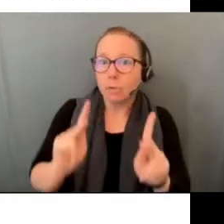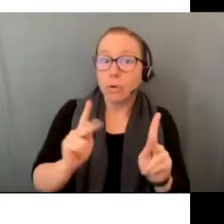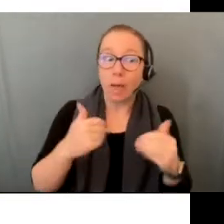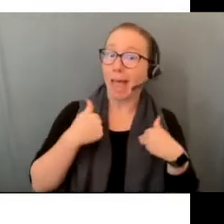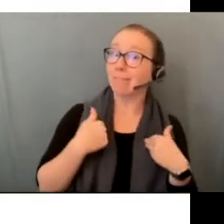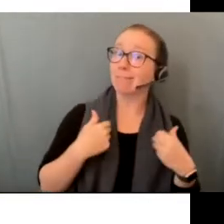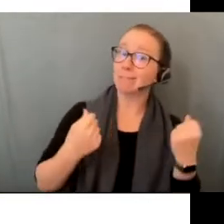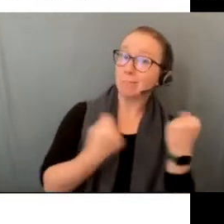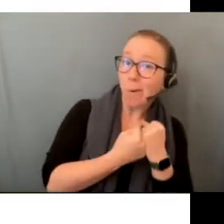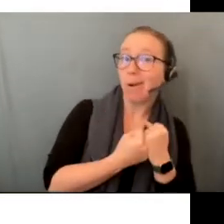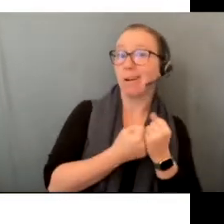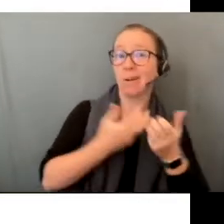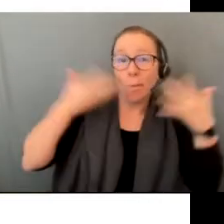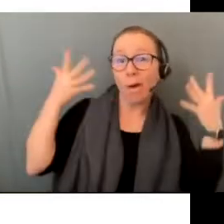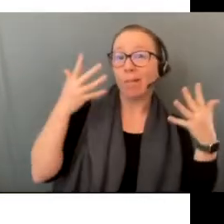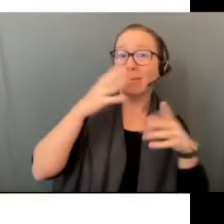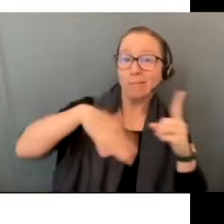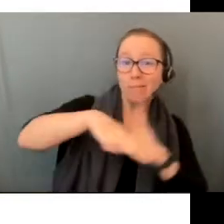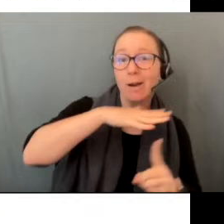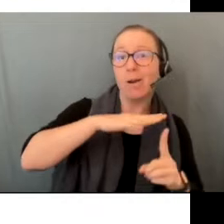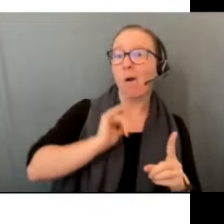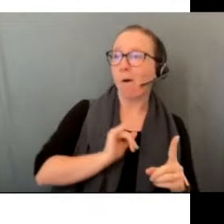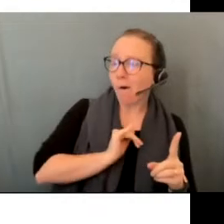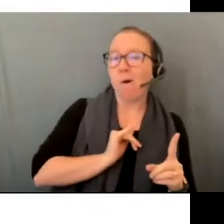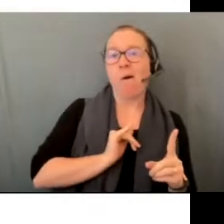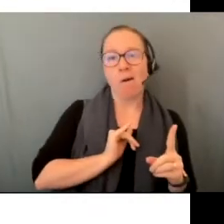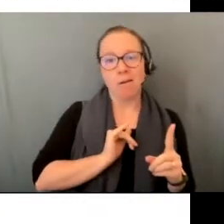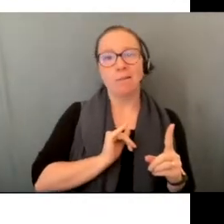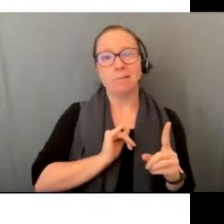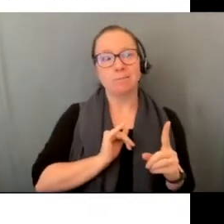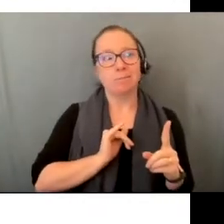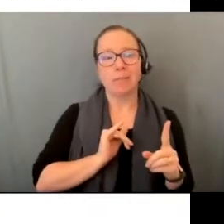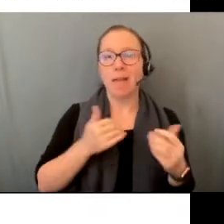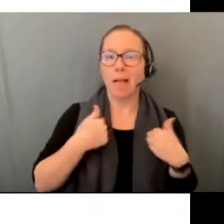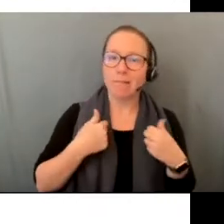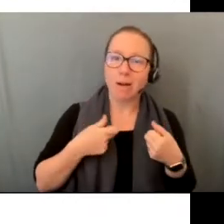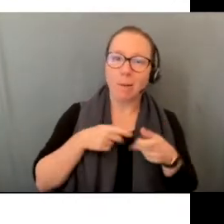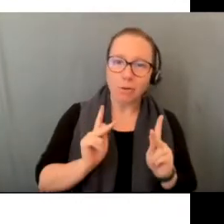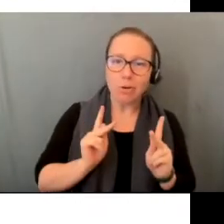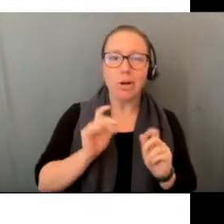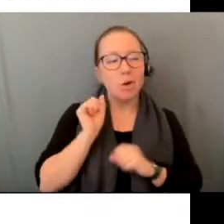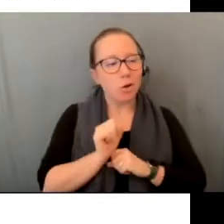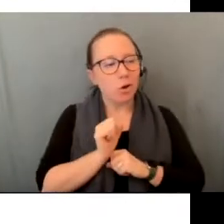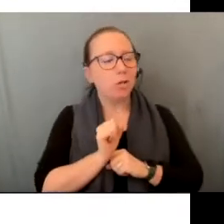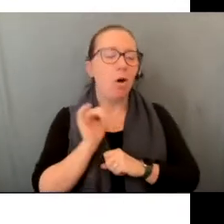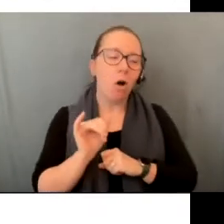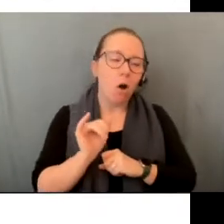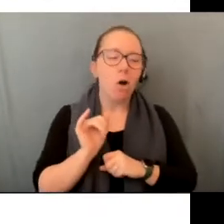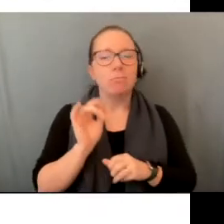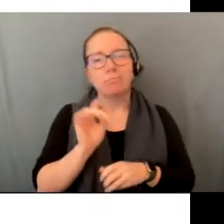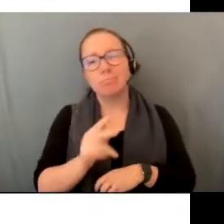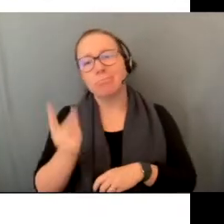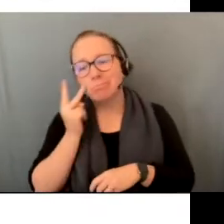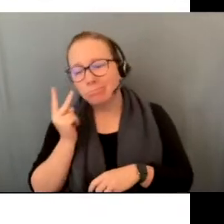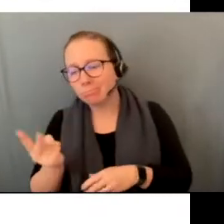welcoming environment, an opportunity to review previous work, pick up on relationships, and